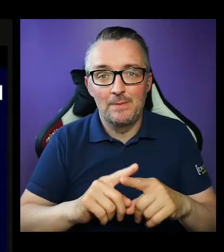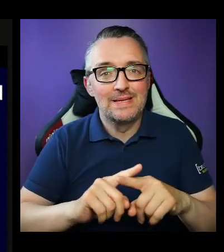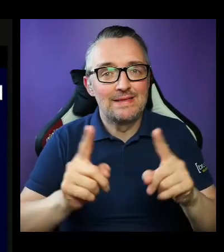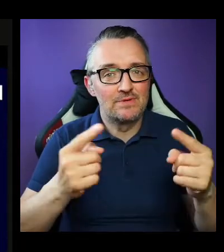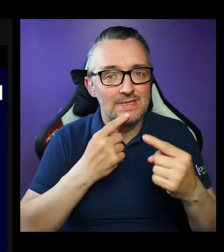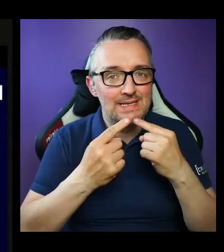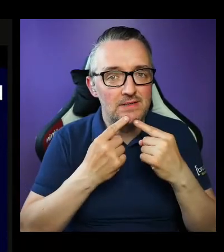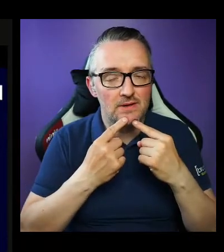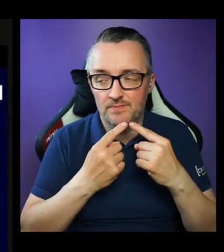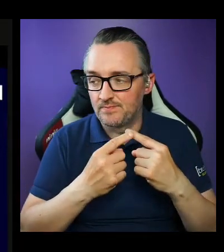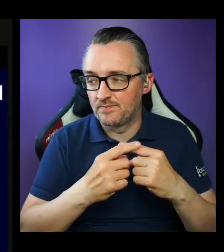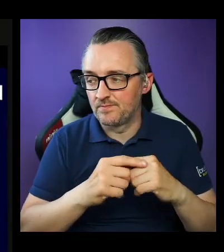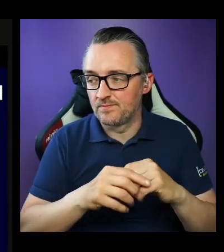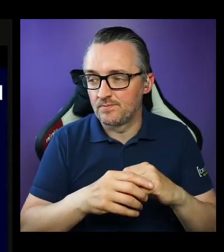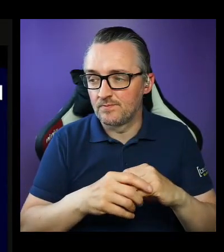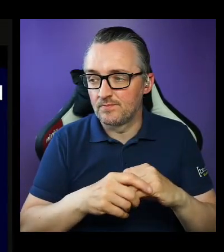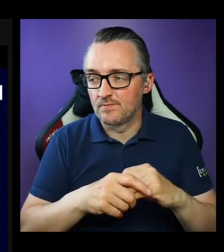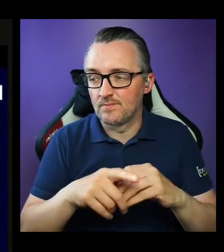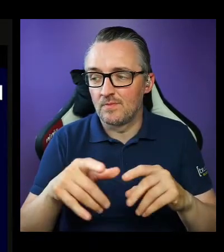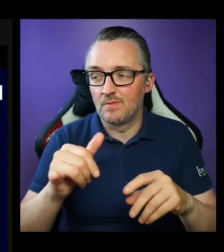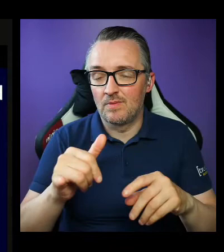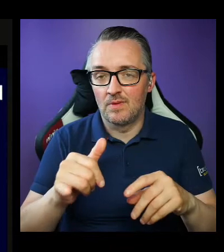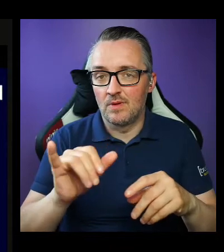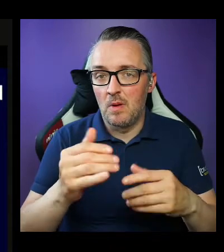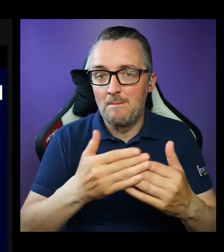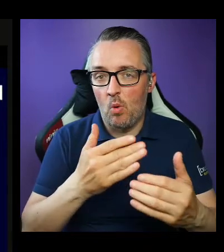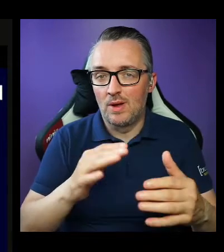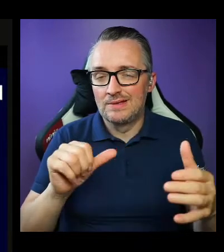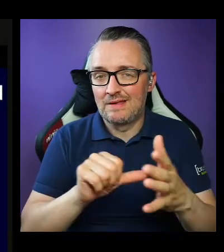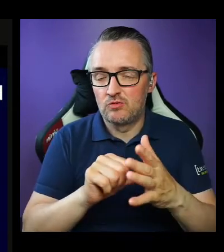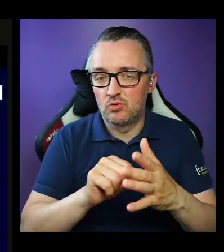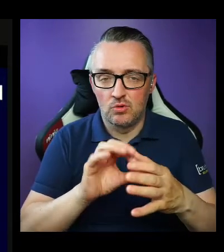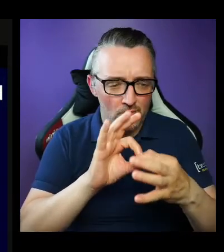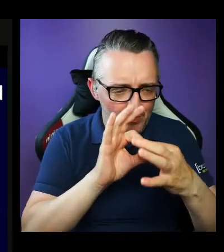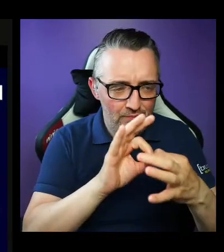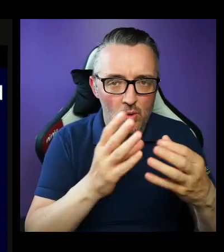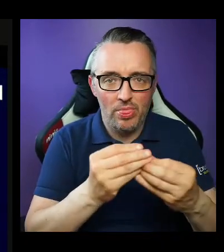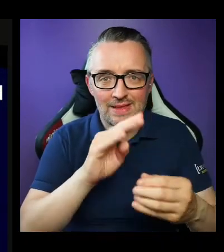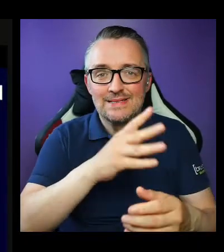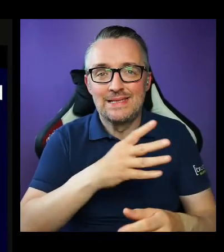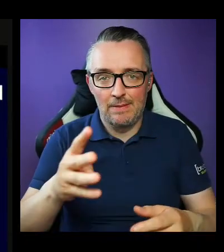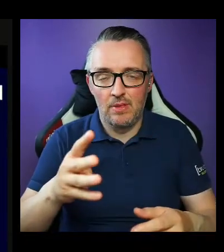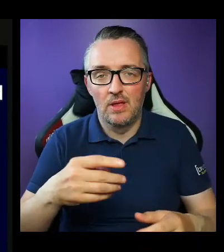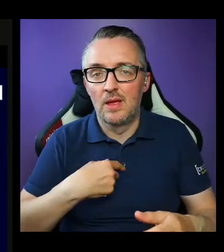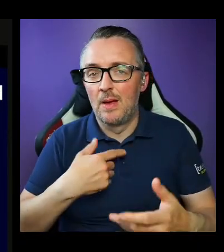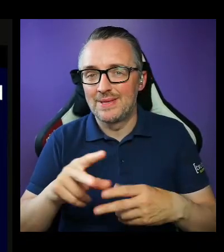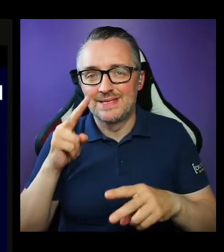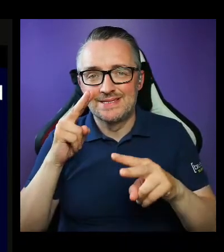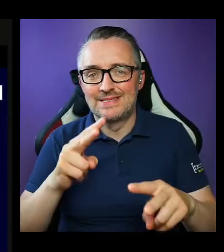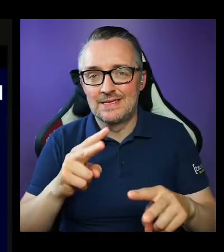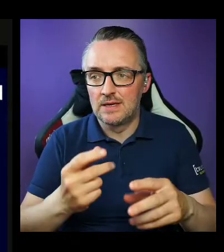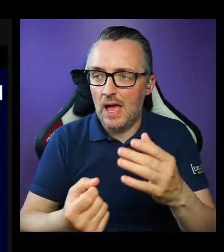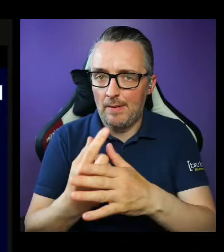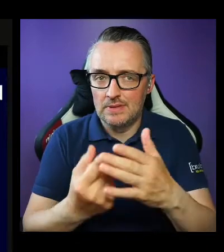data. Of course, that might make it a bit more difficult to work with the table, and that's something that I've seen